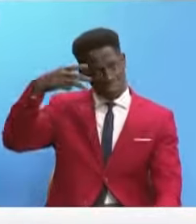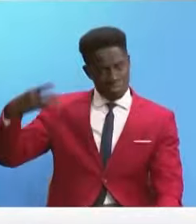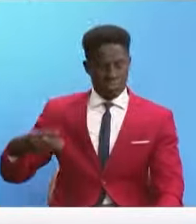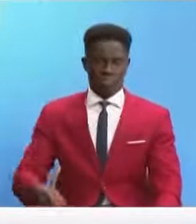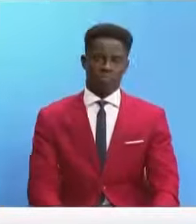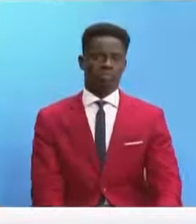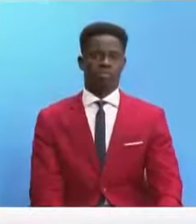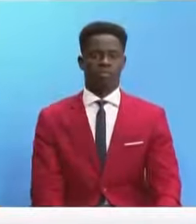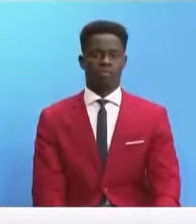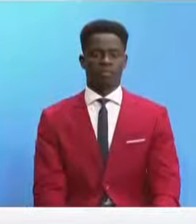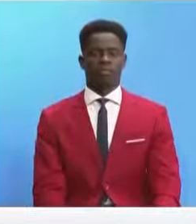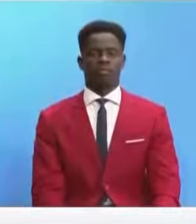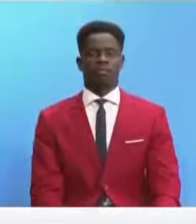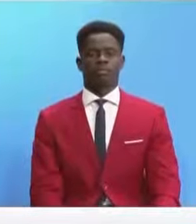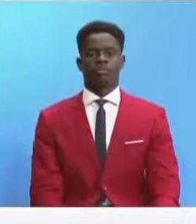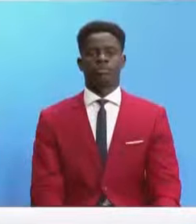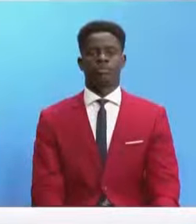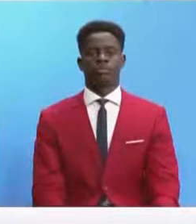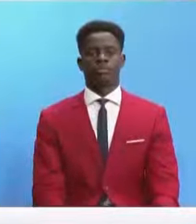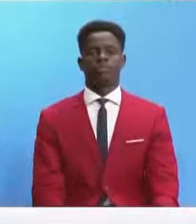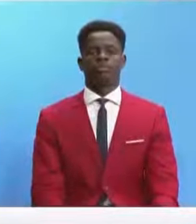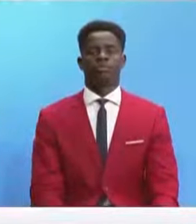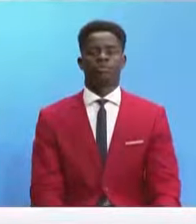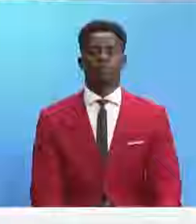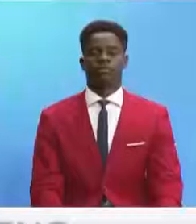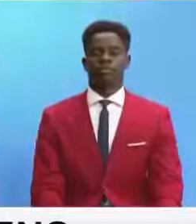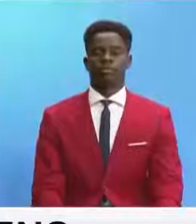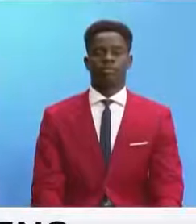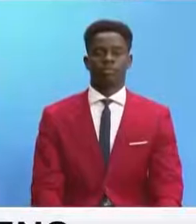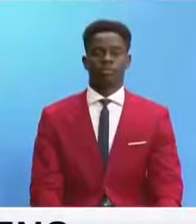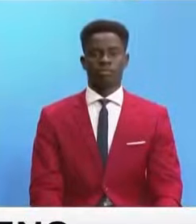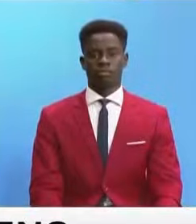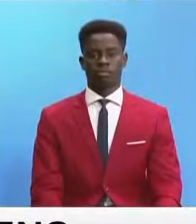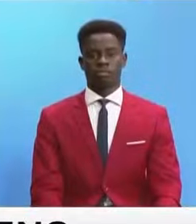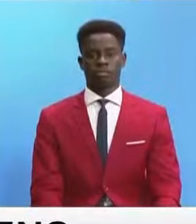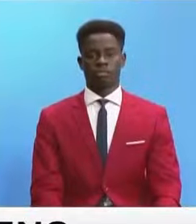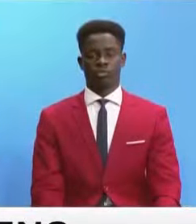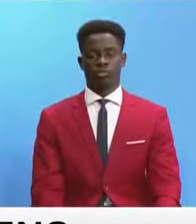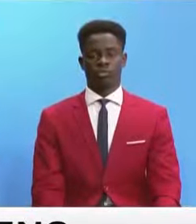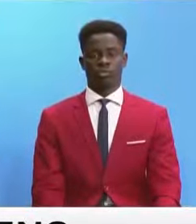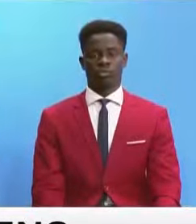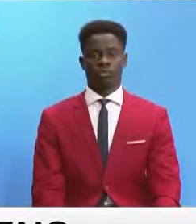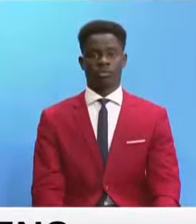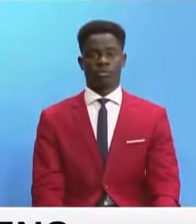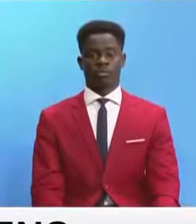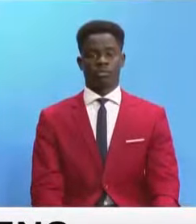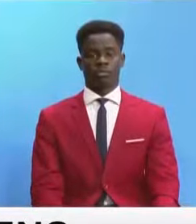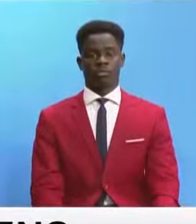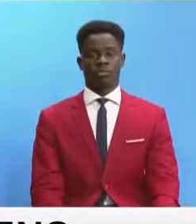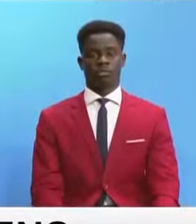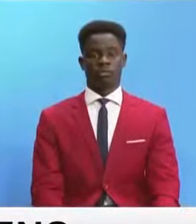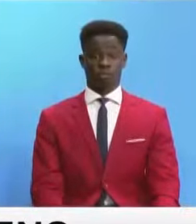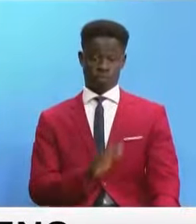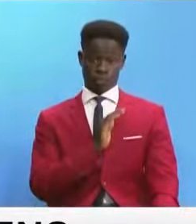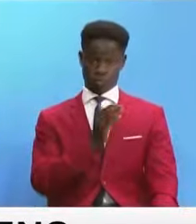Mijelo Mwemba reporting for Zanis in Lusaka. As the Copper Queens are eliminated from